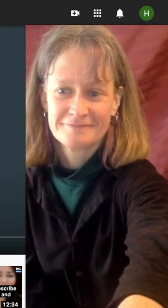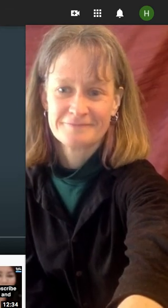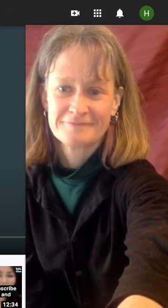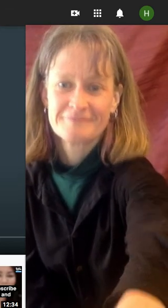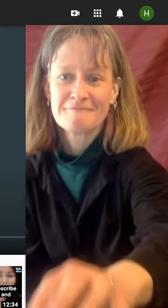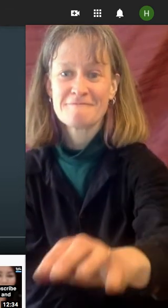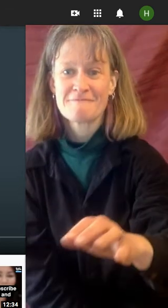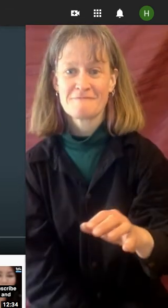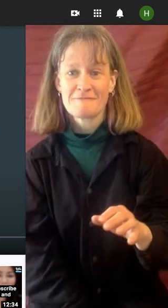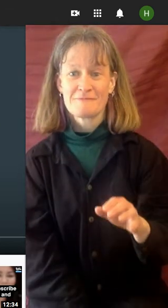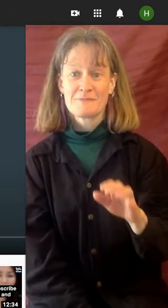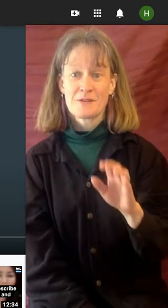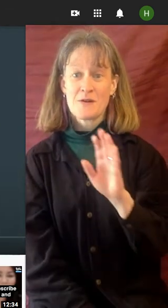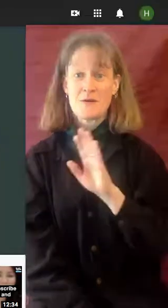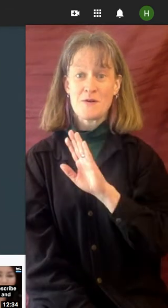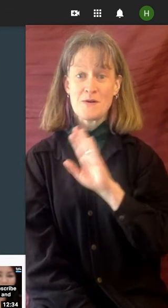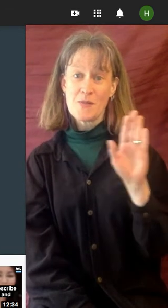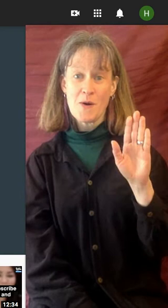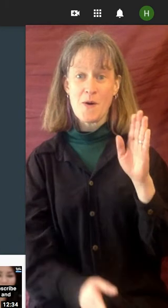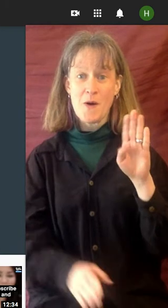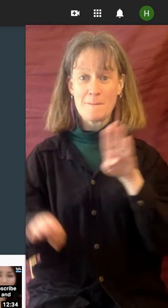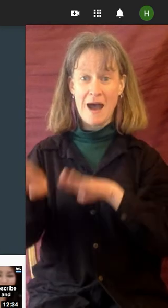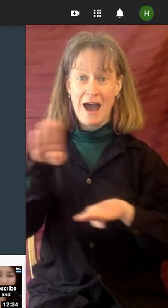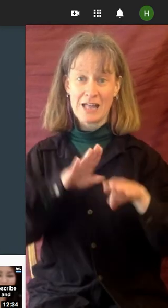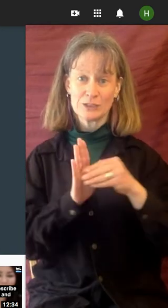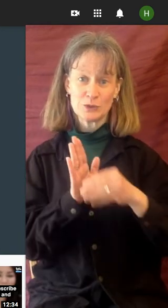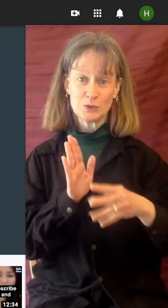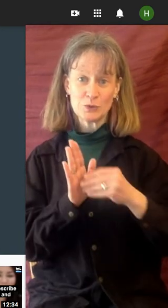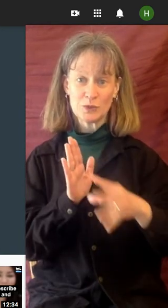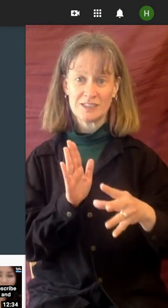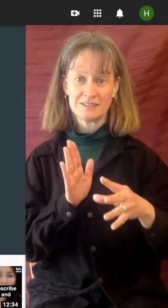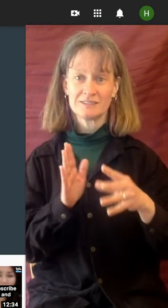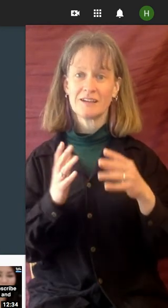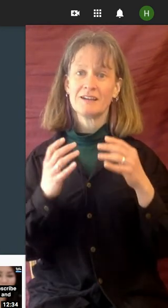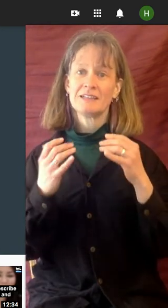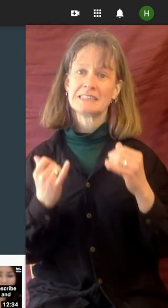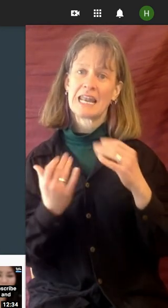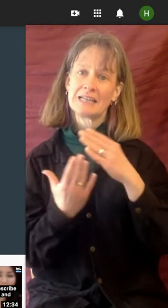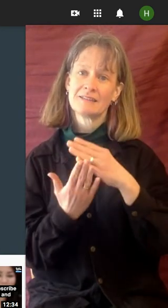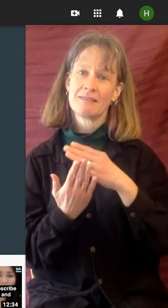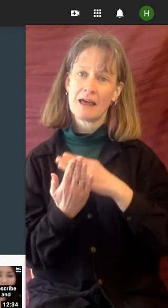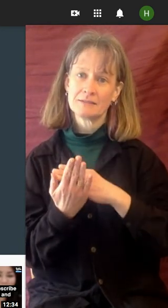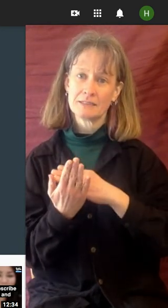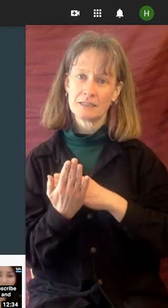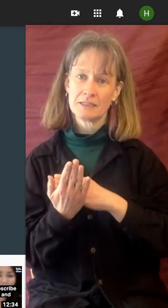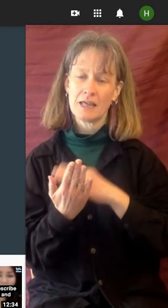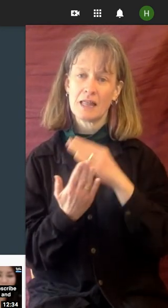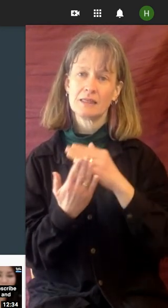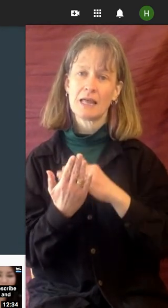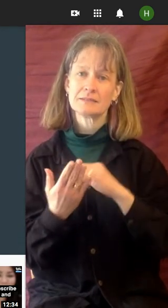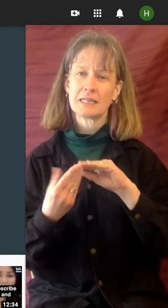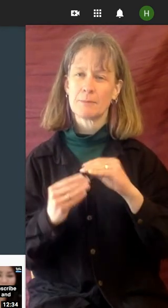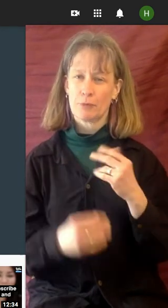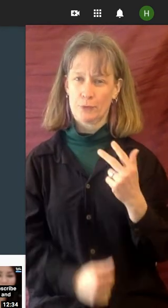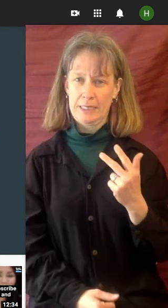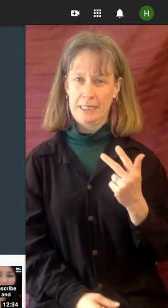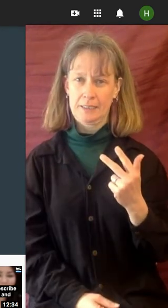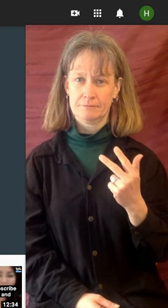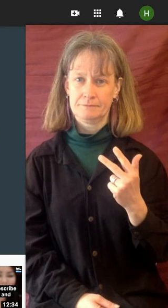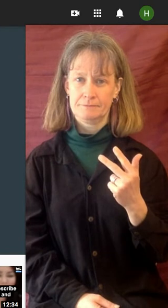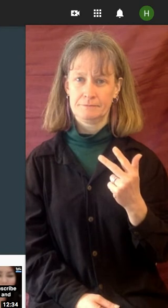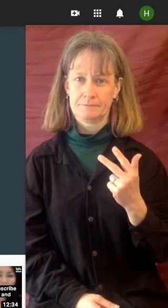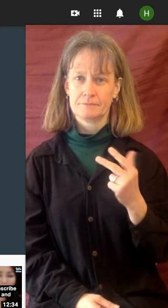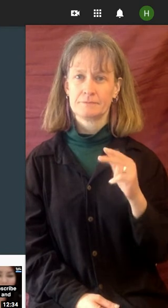Hello, biology students. Today's lesson is lesson 3, Evidence